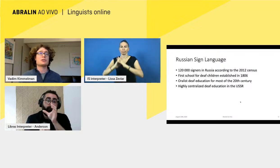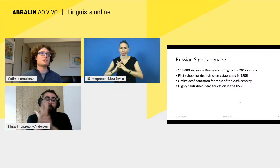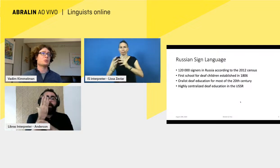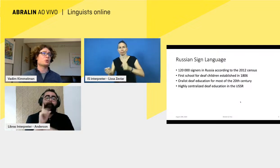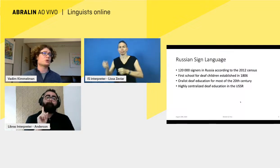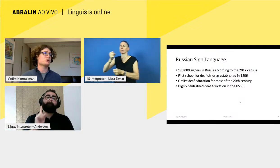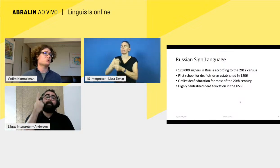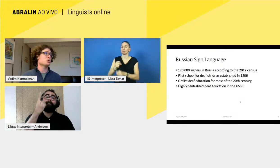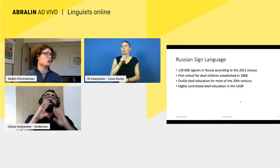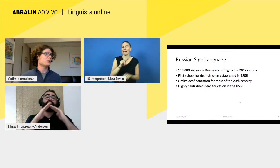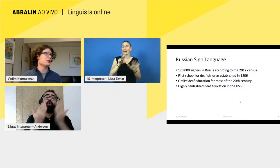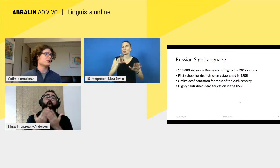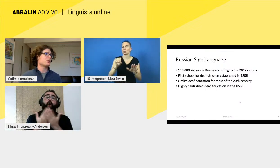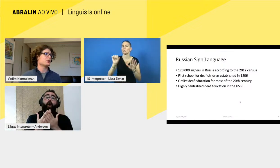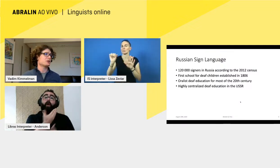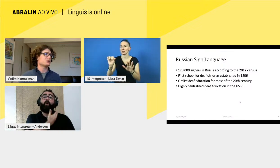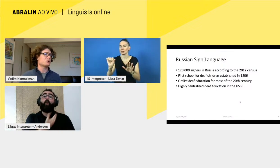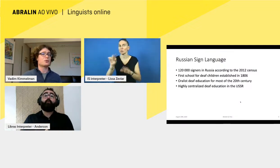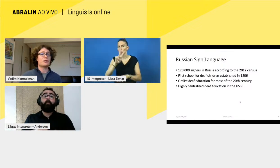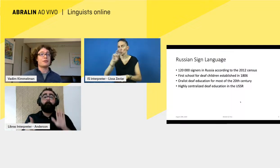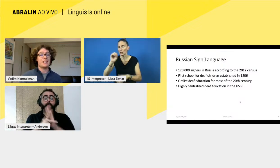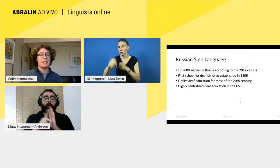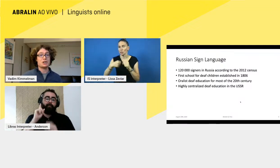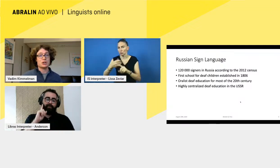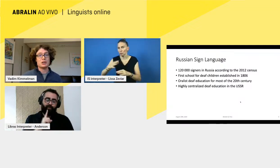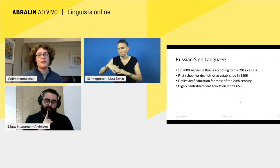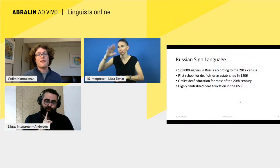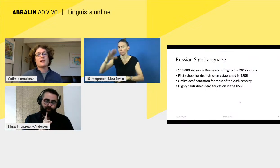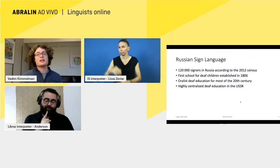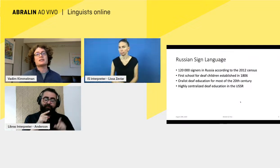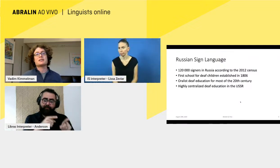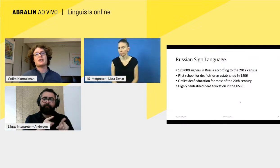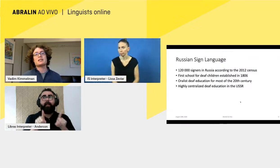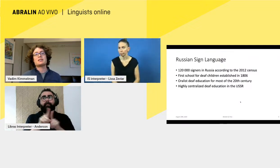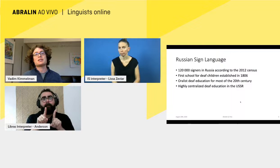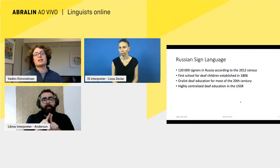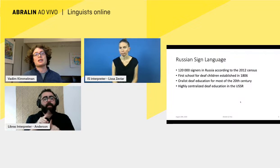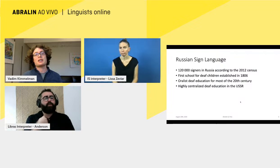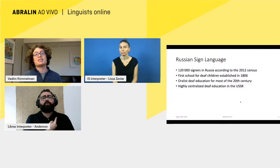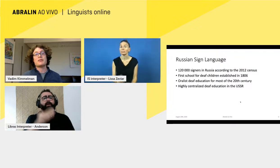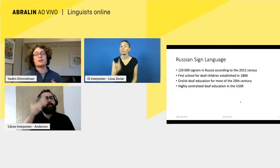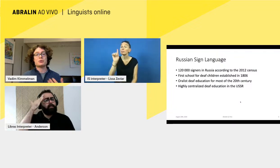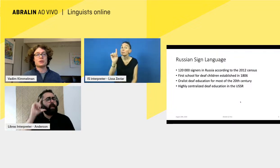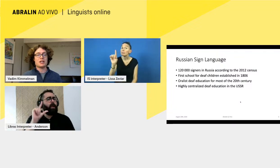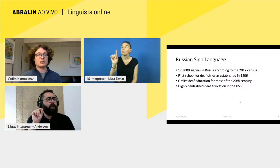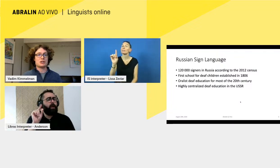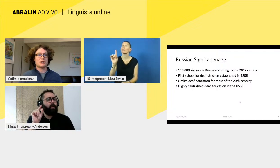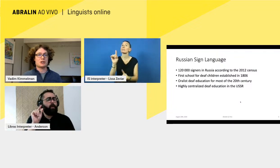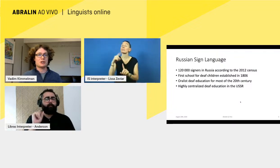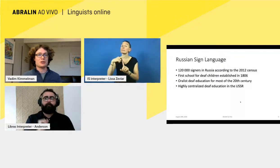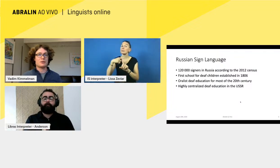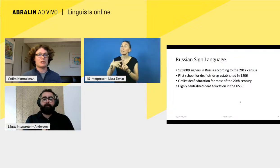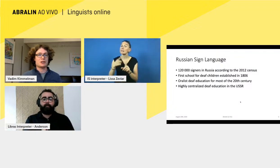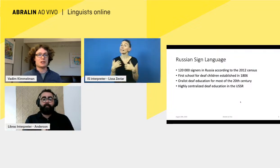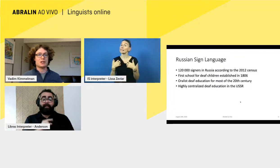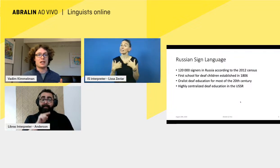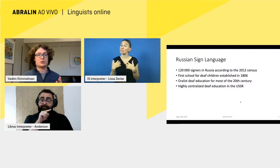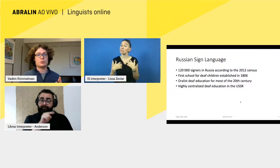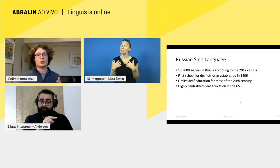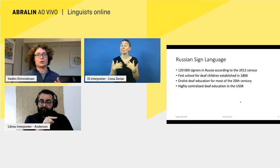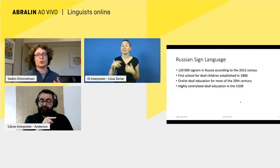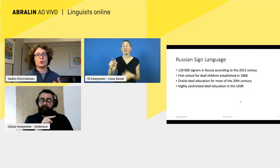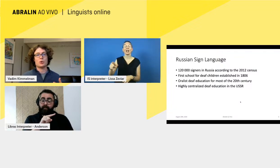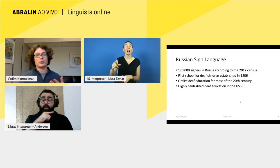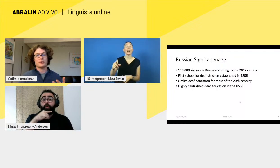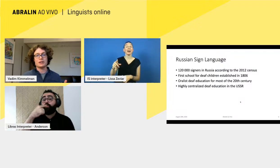Another thing that is important to know in the context of variation is that deaf education in Russia